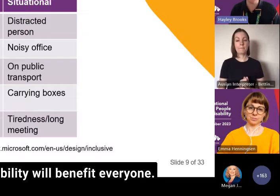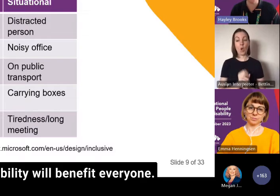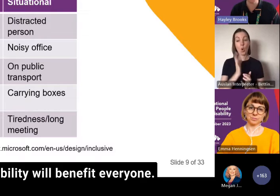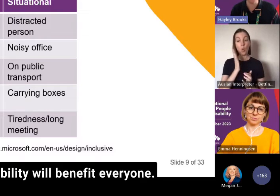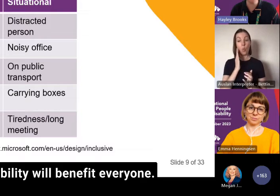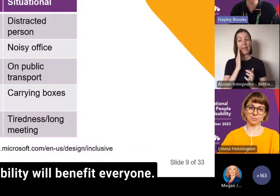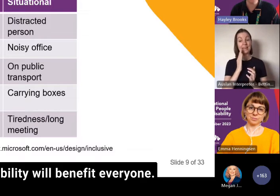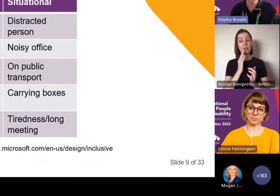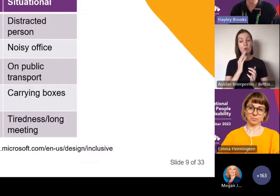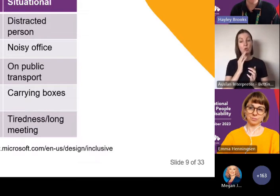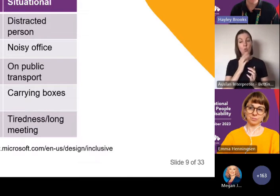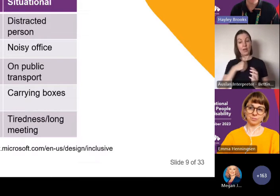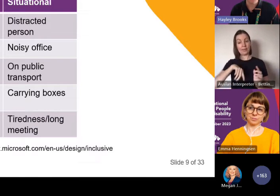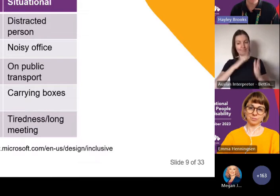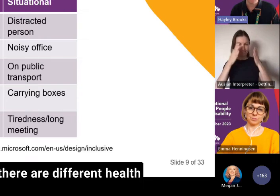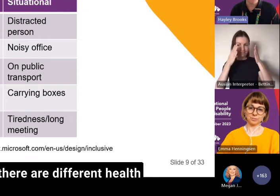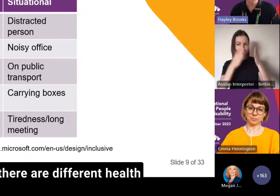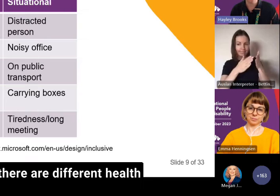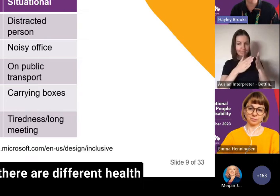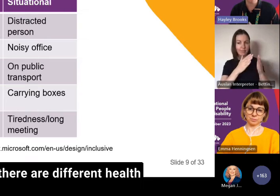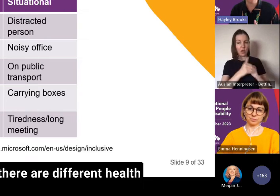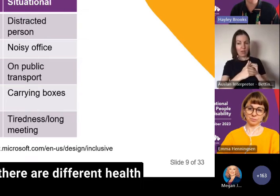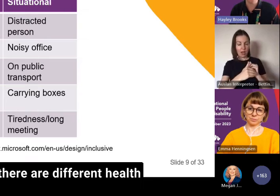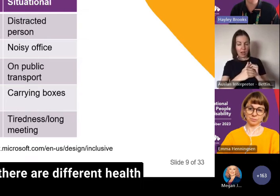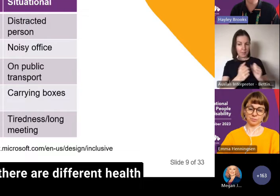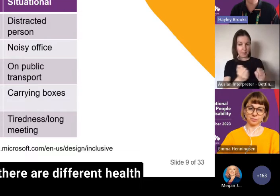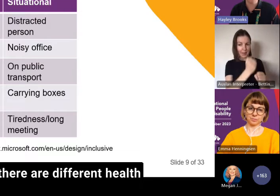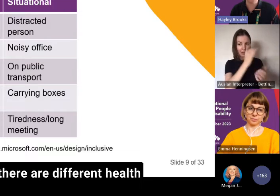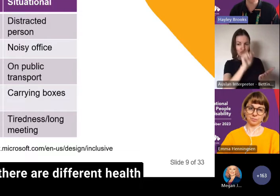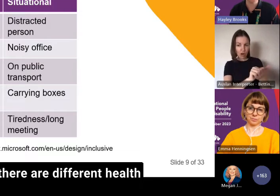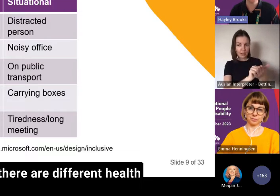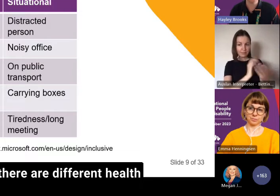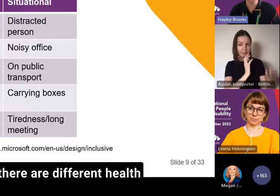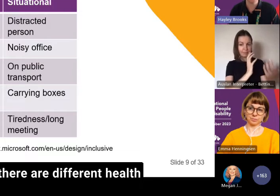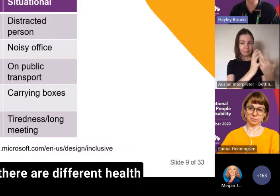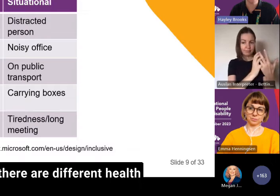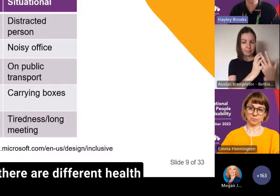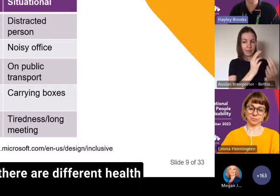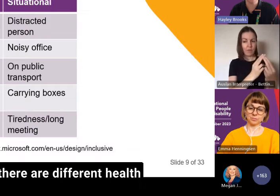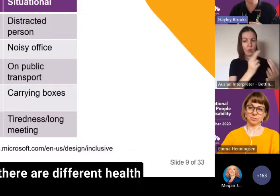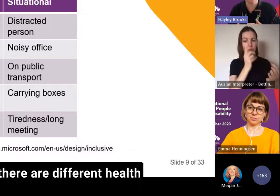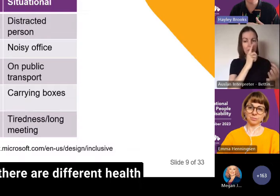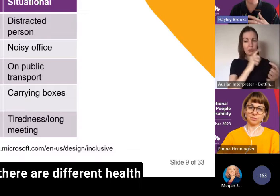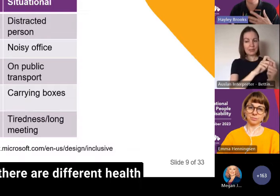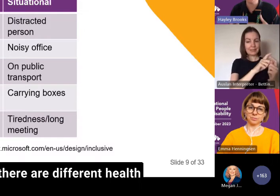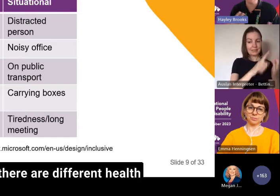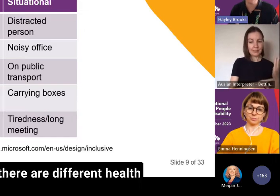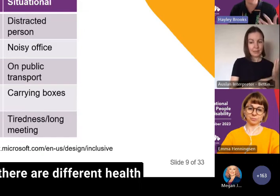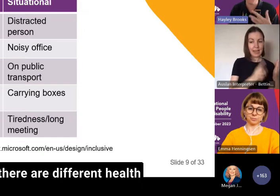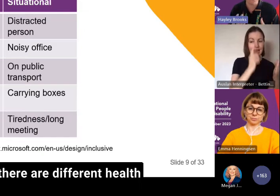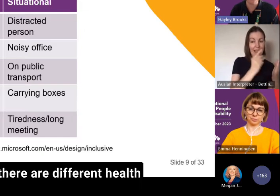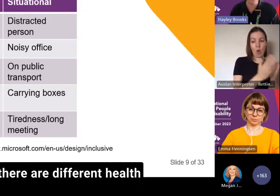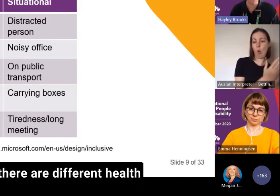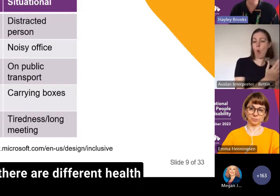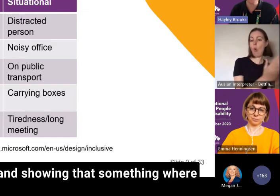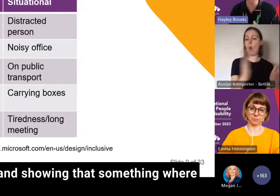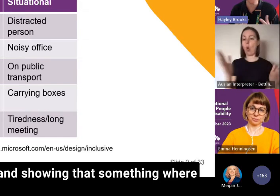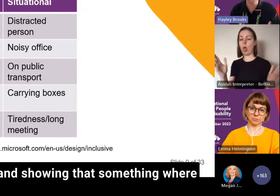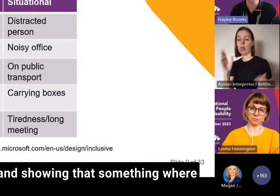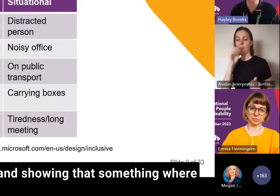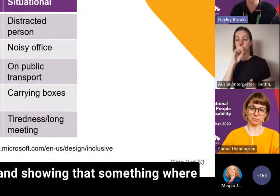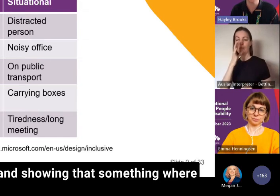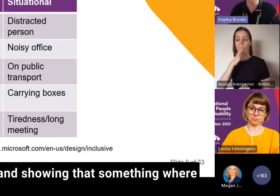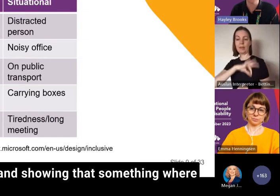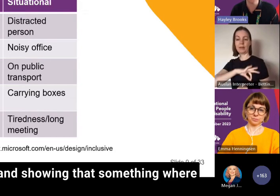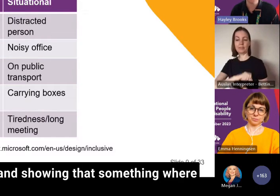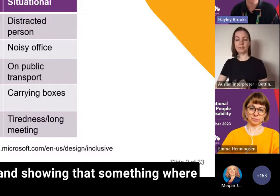will benefit everyone. So on the slide, there are different health